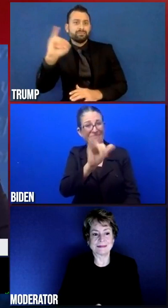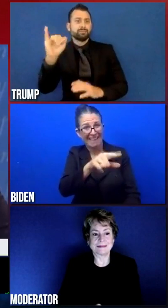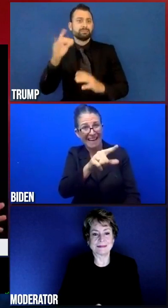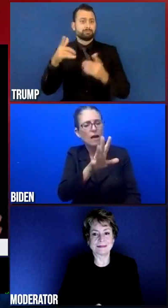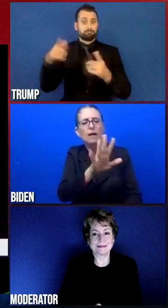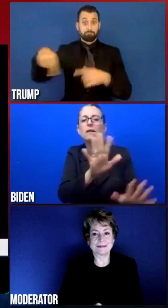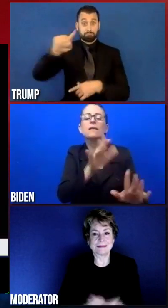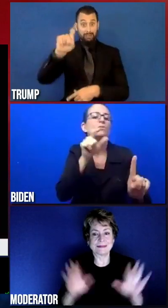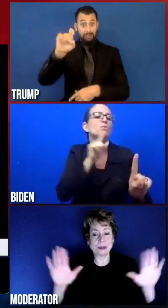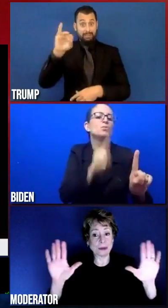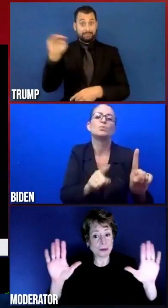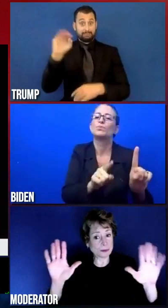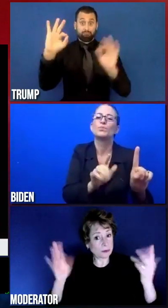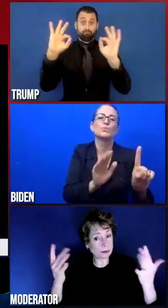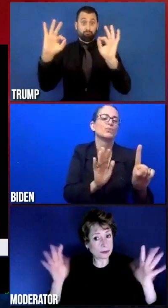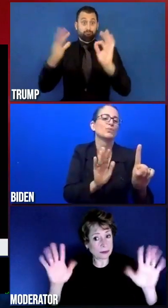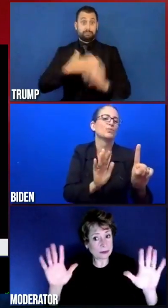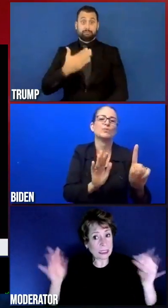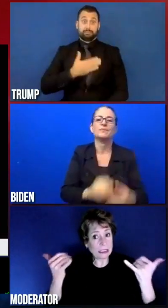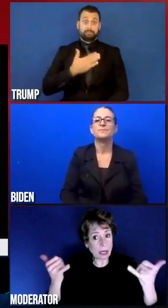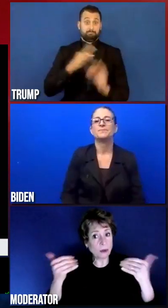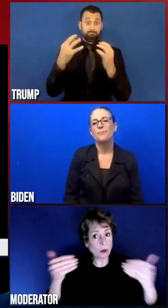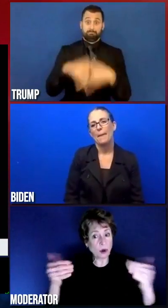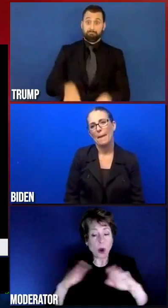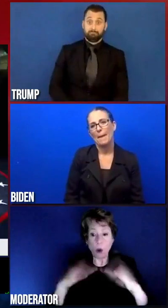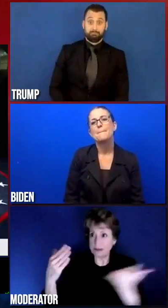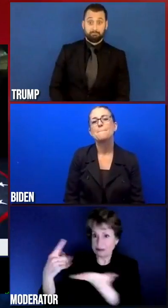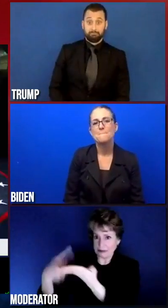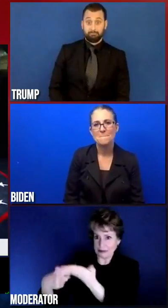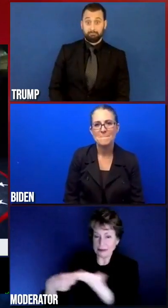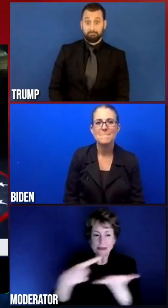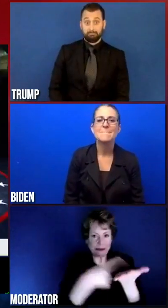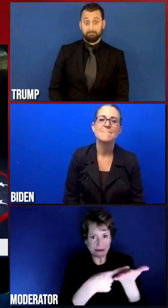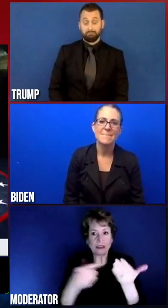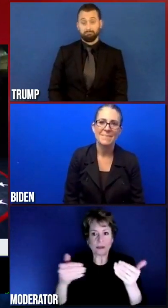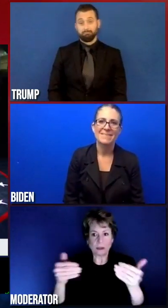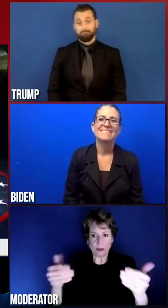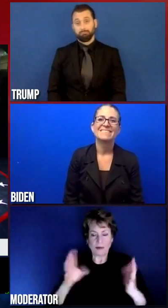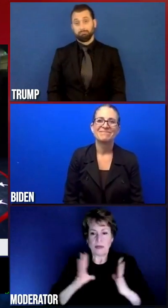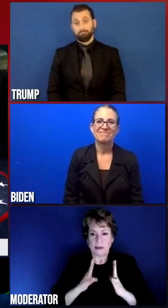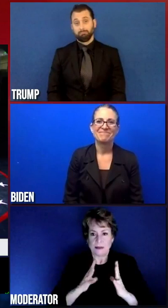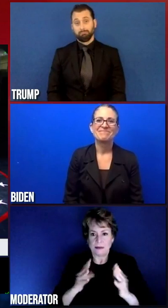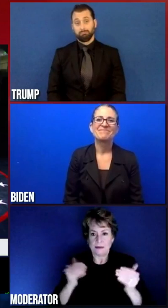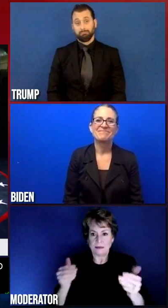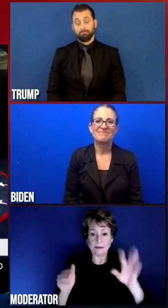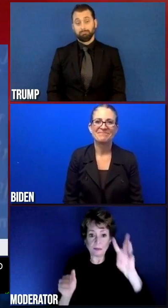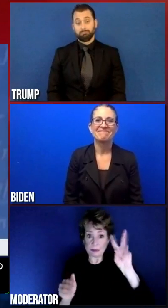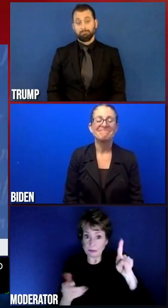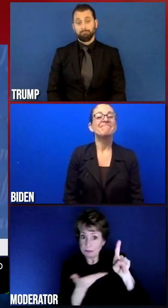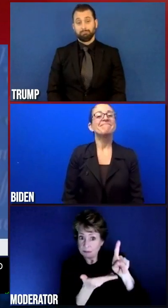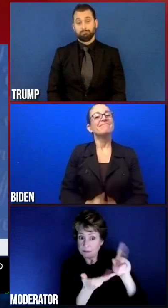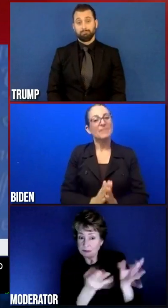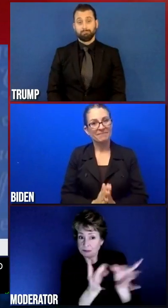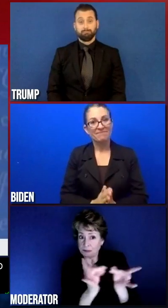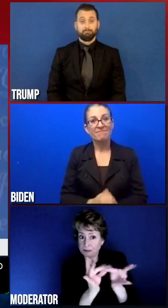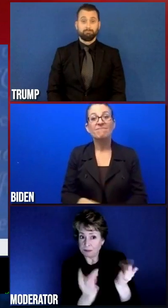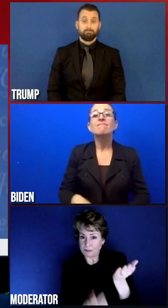into open discussion. Open discussion. Open discussion. Yes, I agree. Go ahead, Vice President. Number one, he knows that